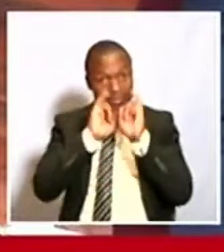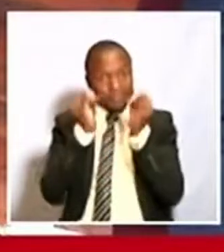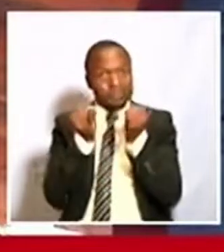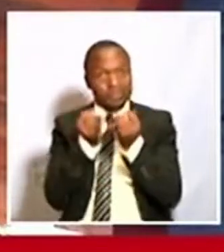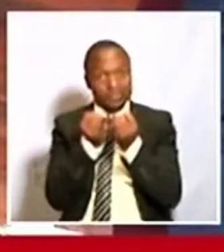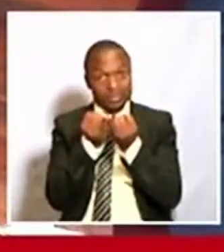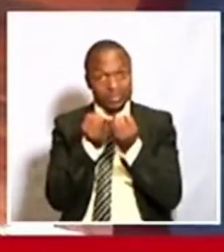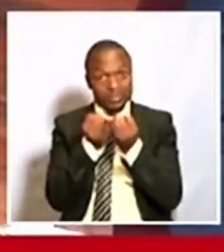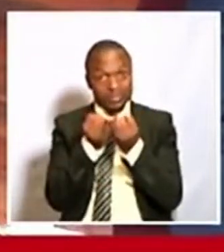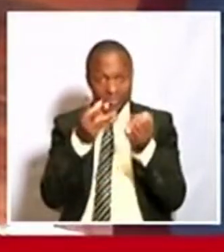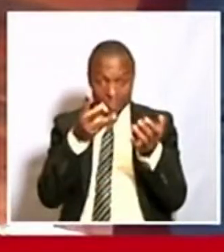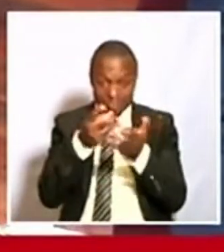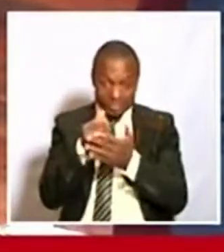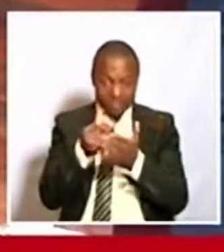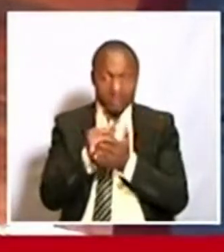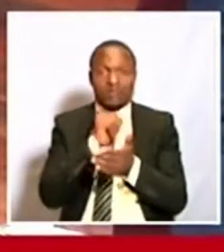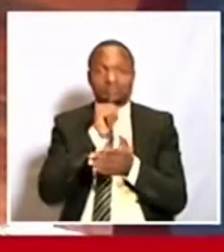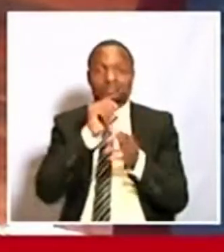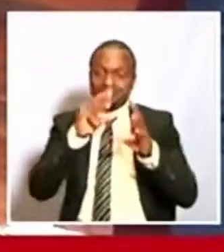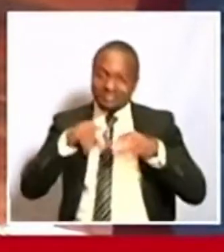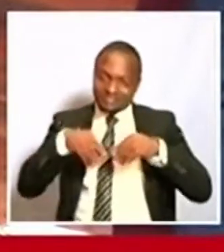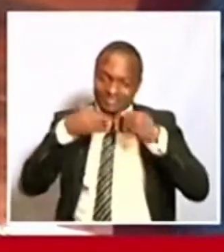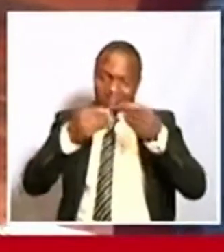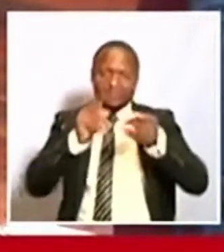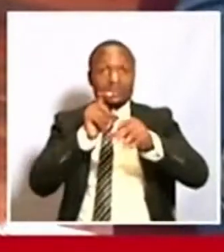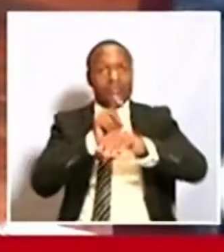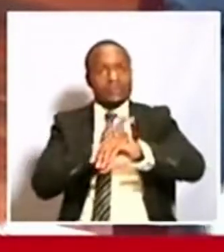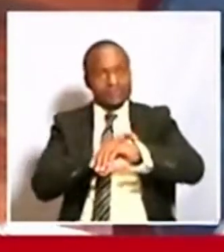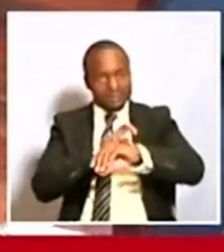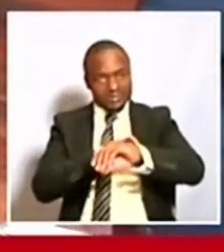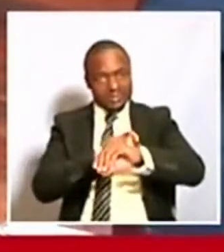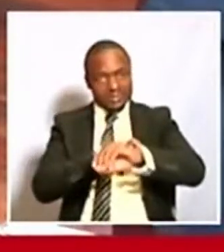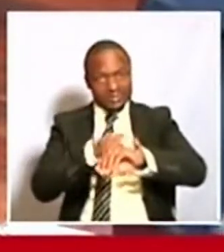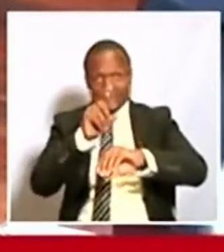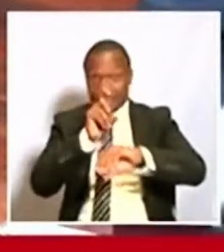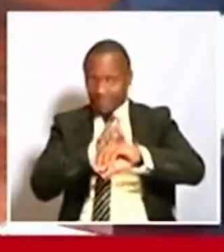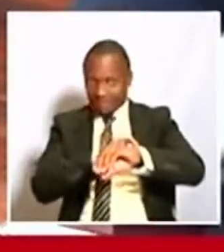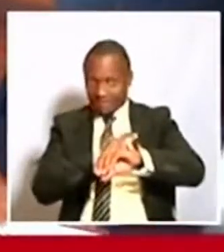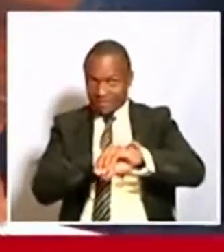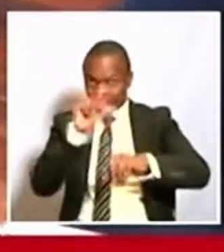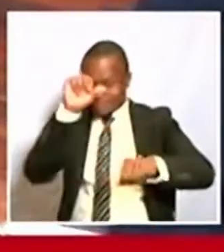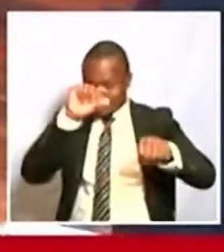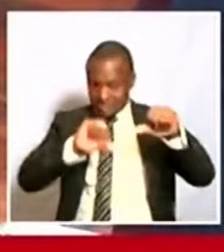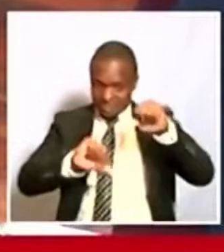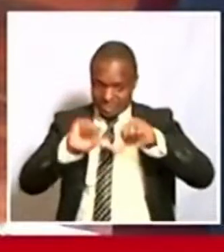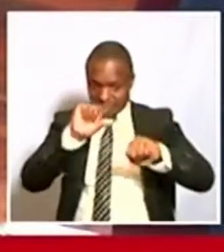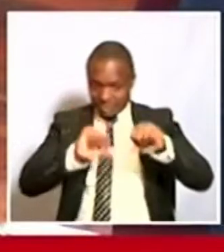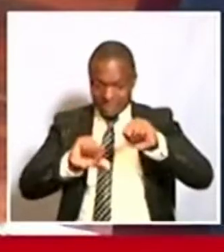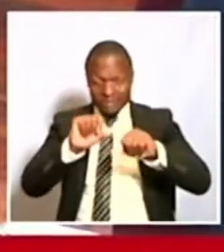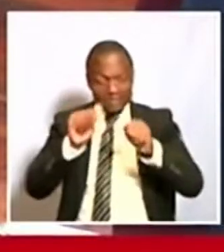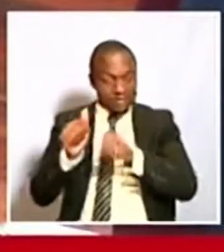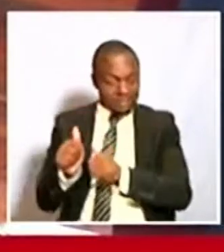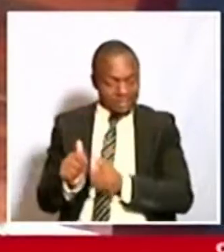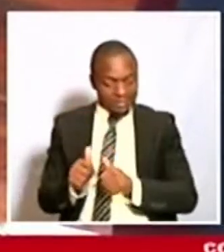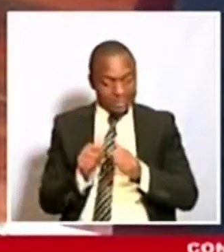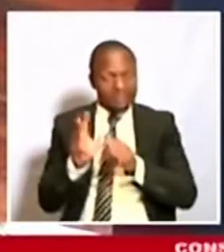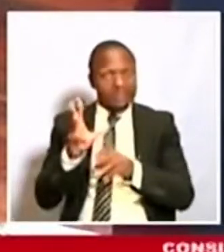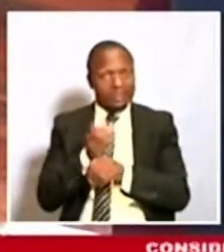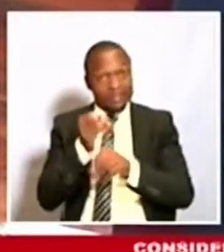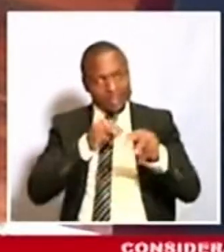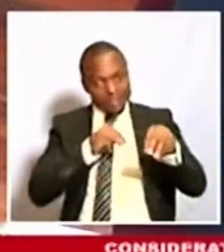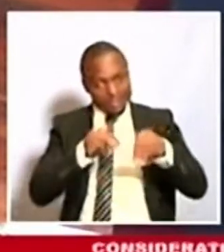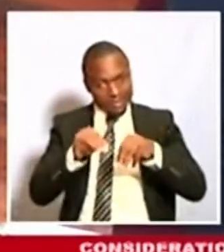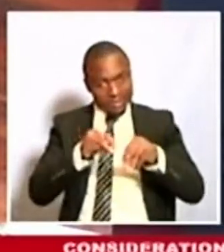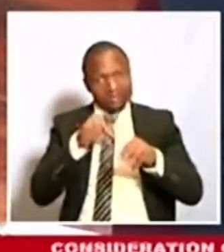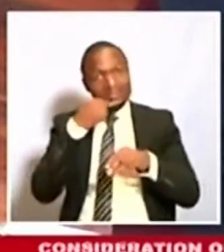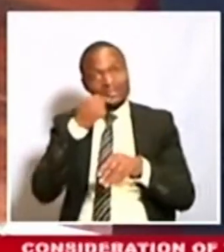fund was not provided during the time of audit. Action taken, the management wishes